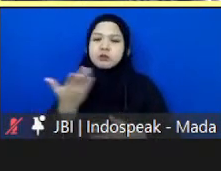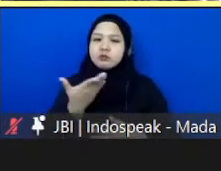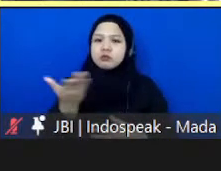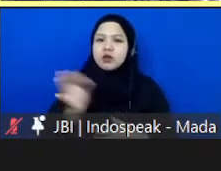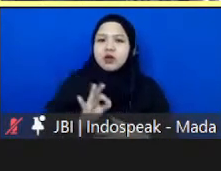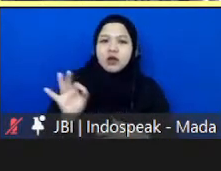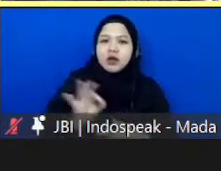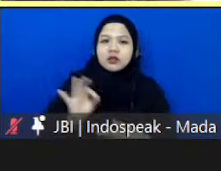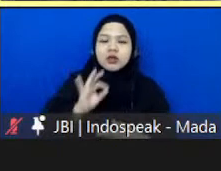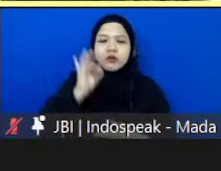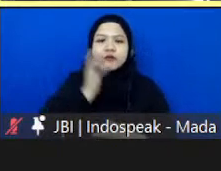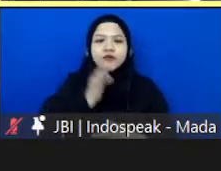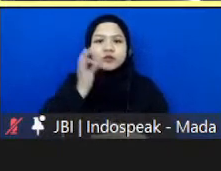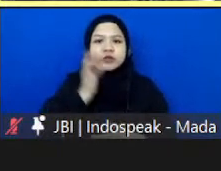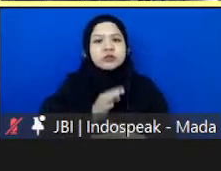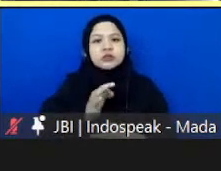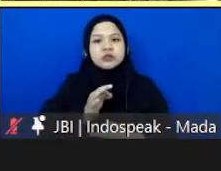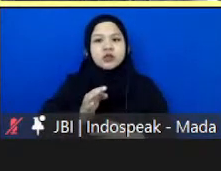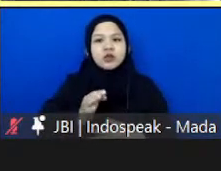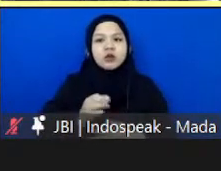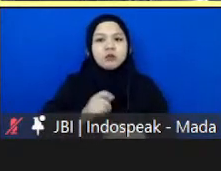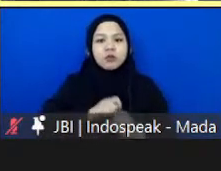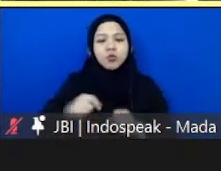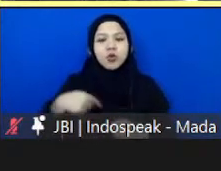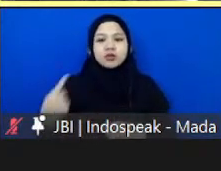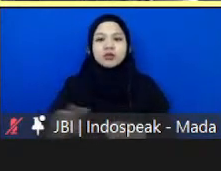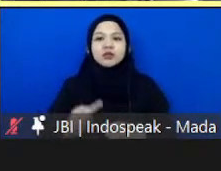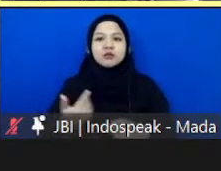the function that allow us to extract the